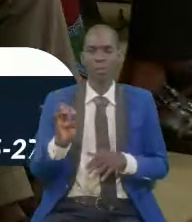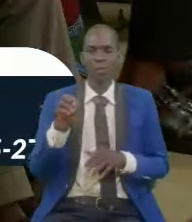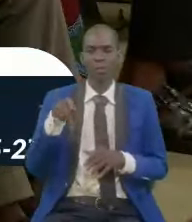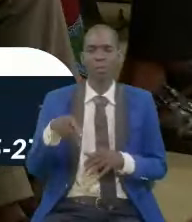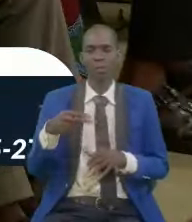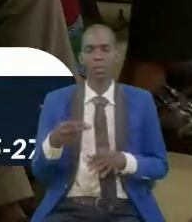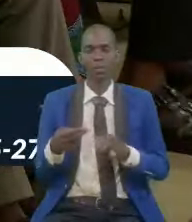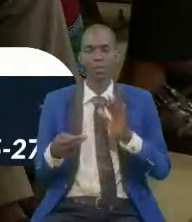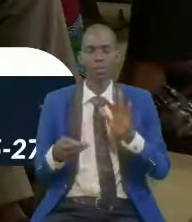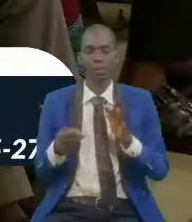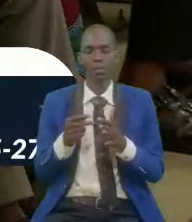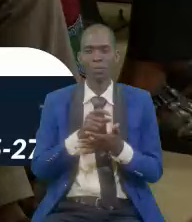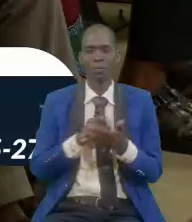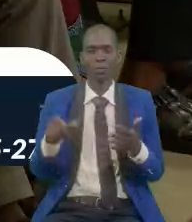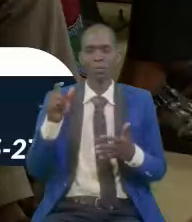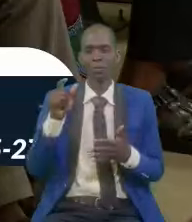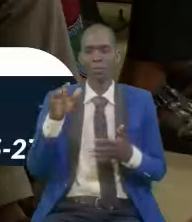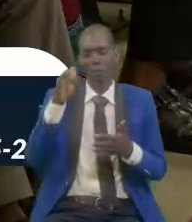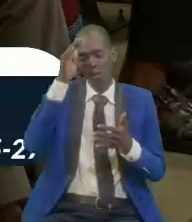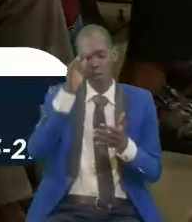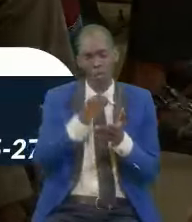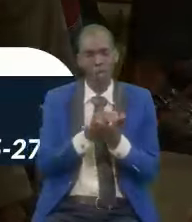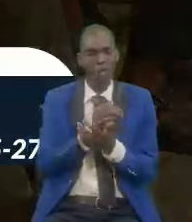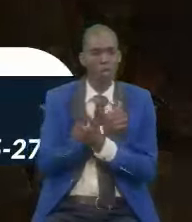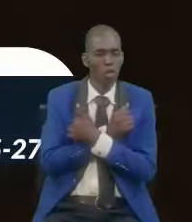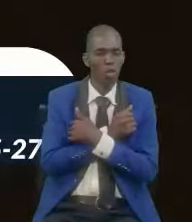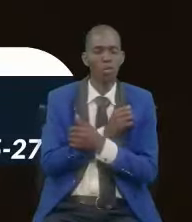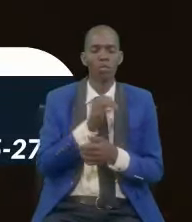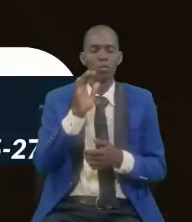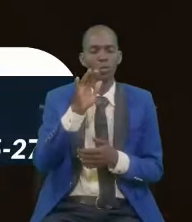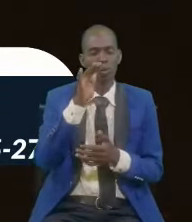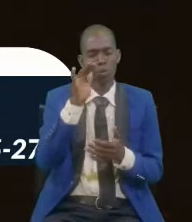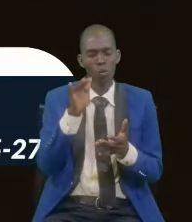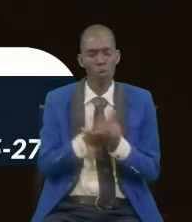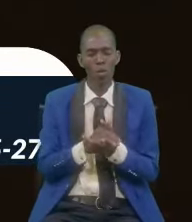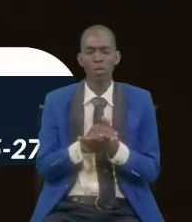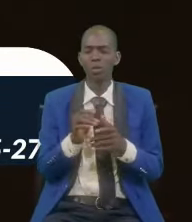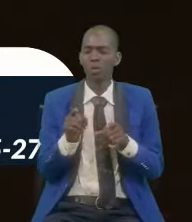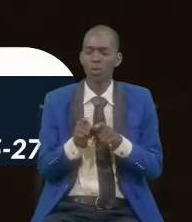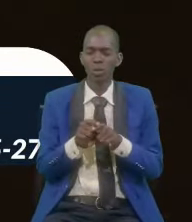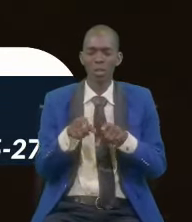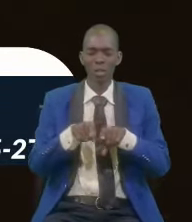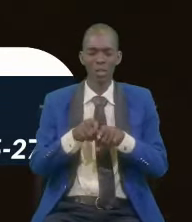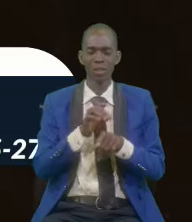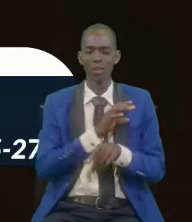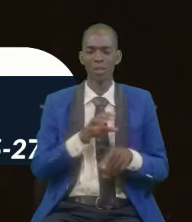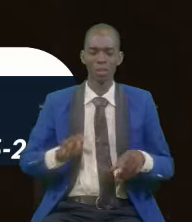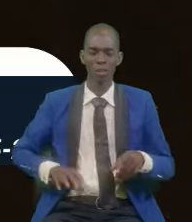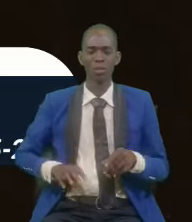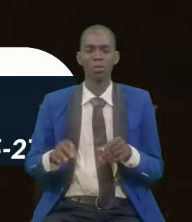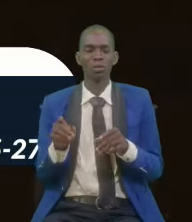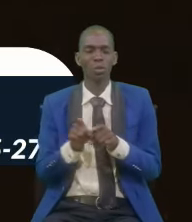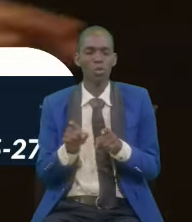25. Husbands, love your wives, even as Christ also loved